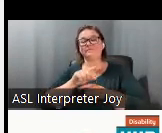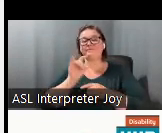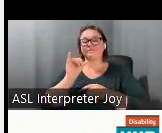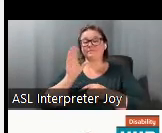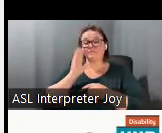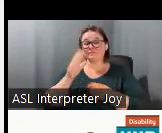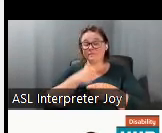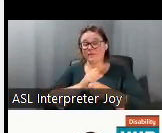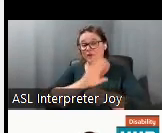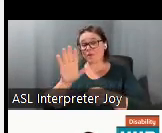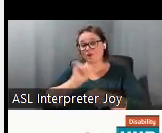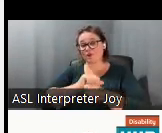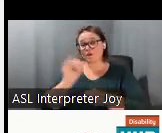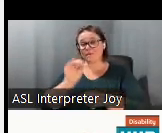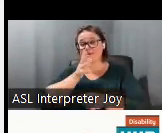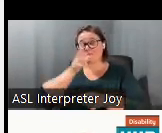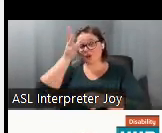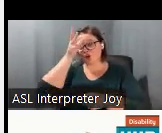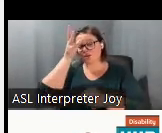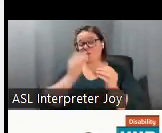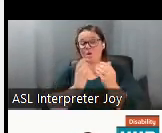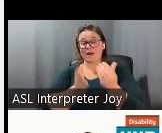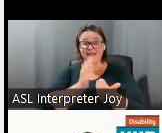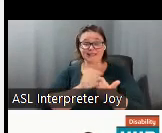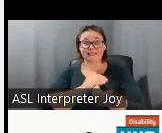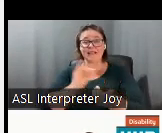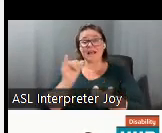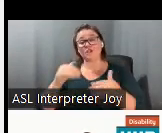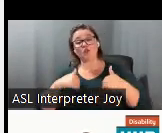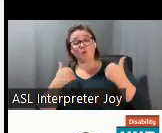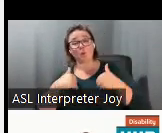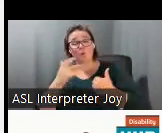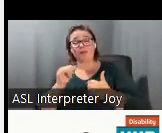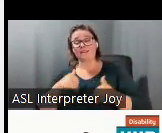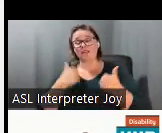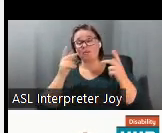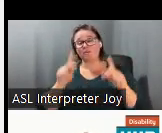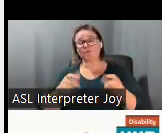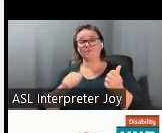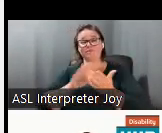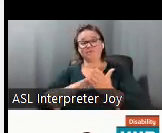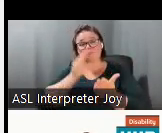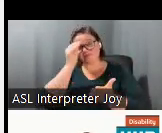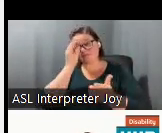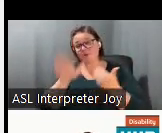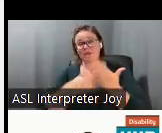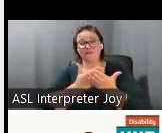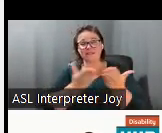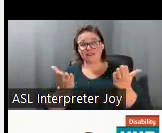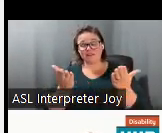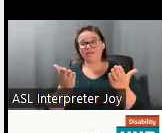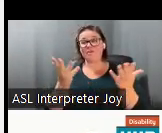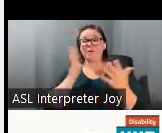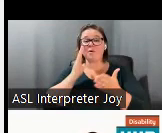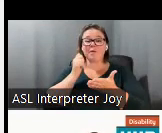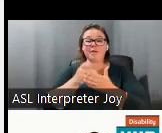make your job as a parent easier, as a youth, as a young person trying to learn all of this stuff? What would be helpful for